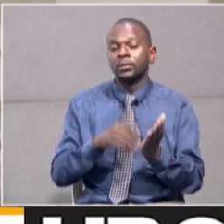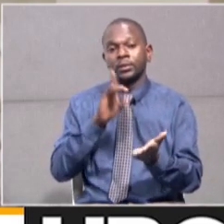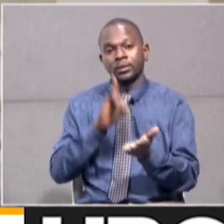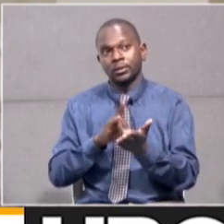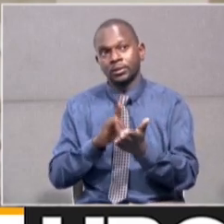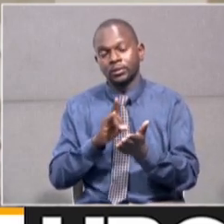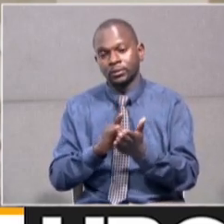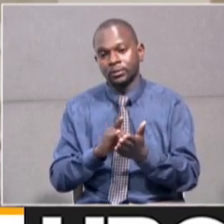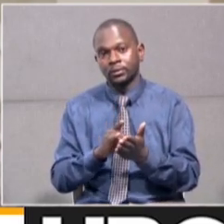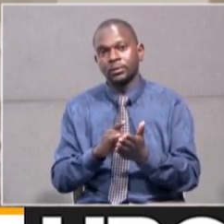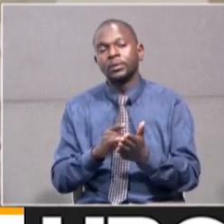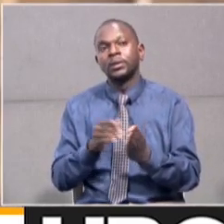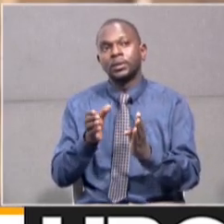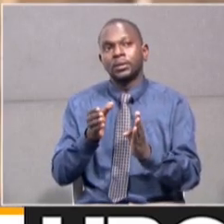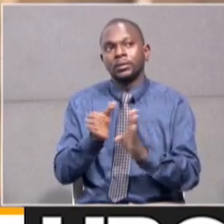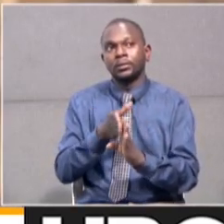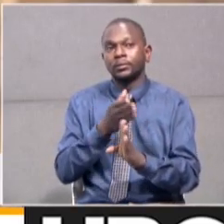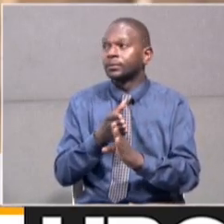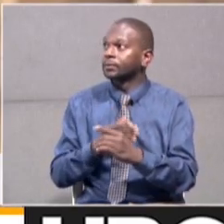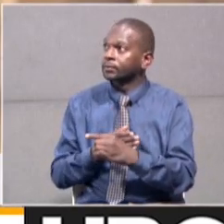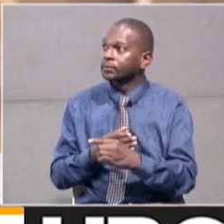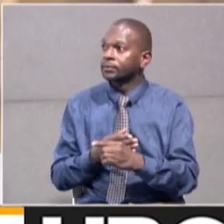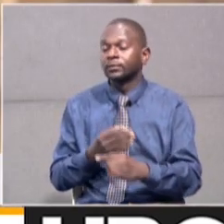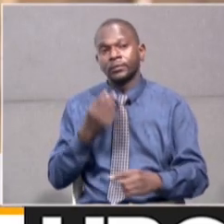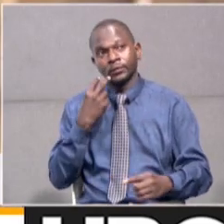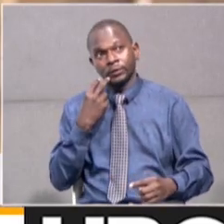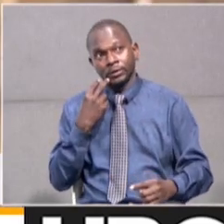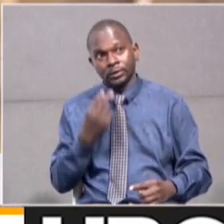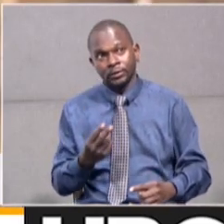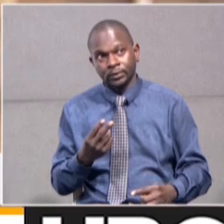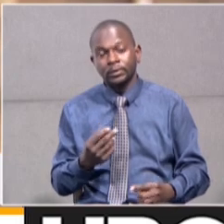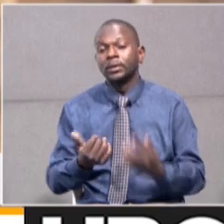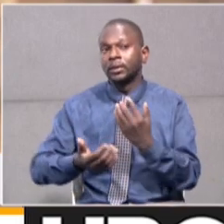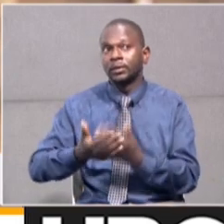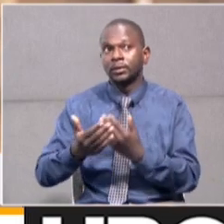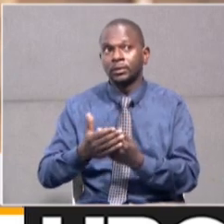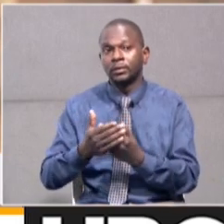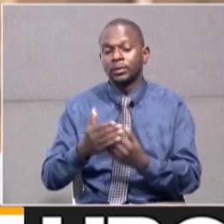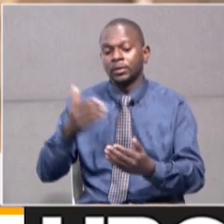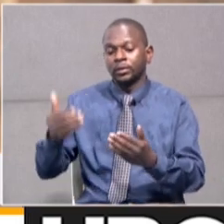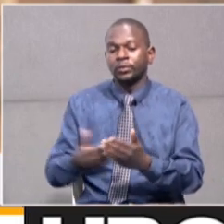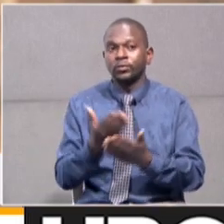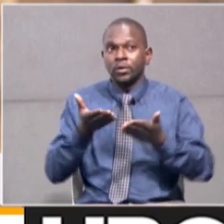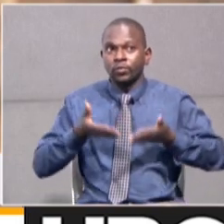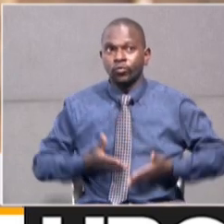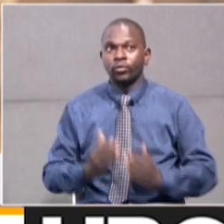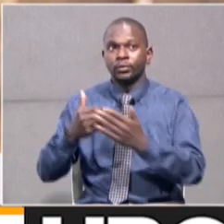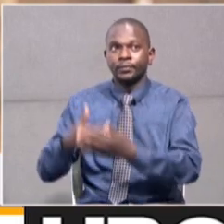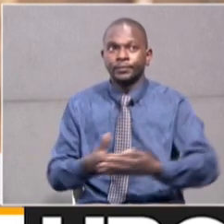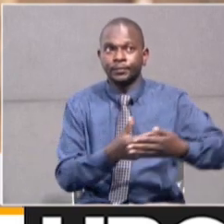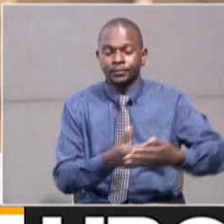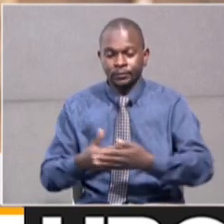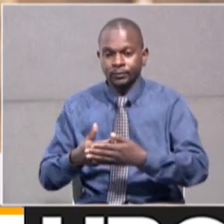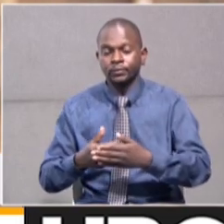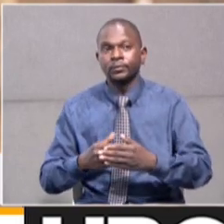workers have been retooled. You'd find, like in the care of neonates, the newborn, they bring